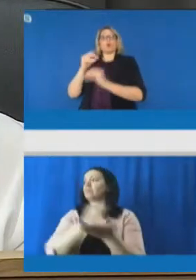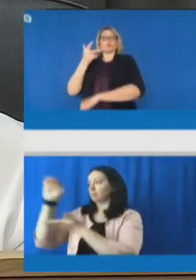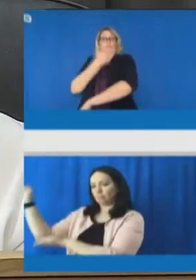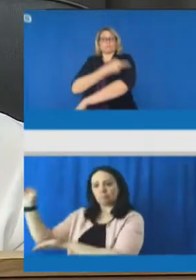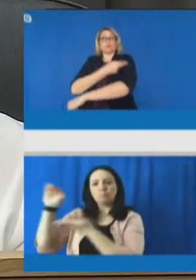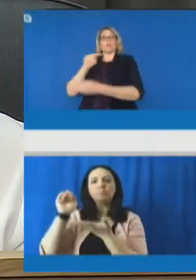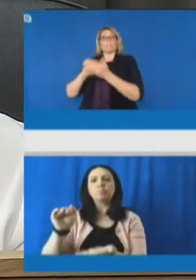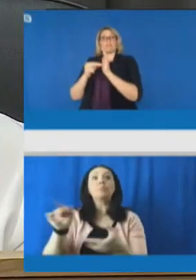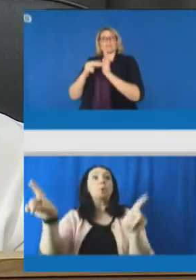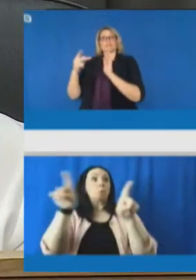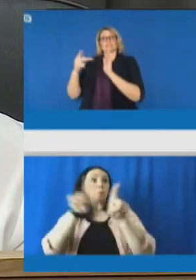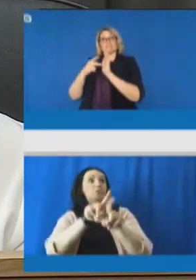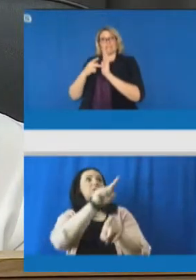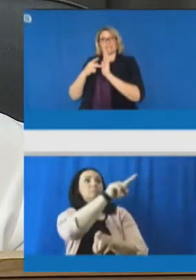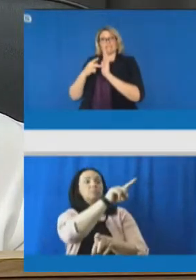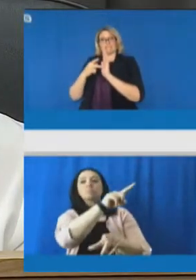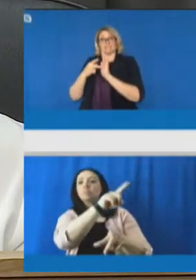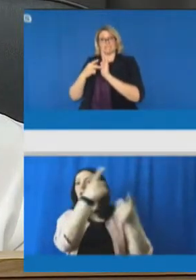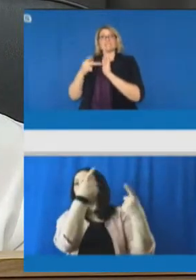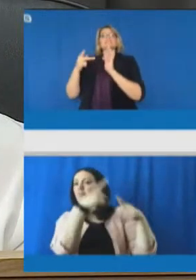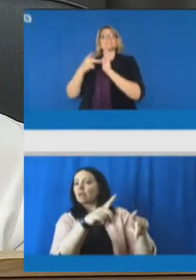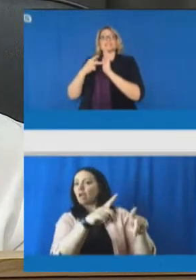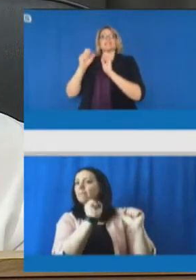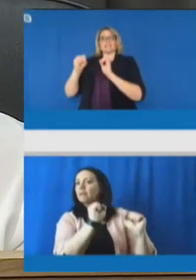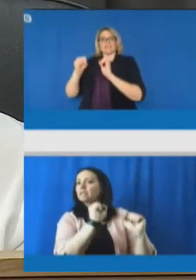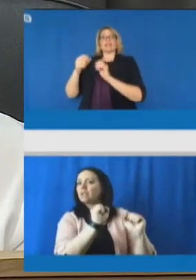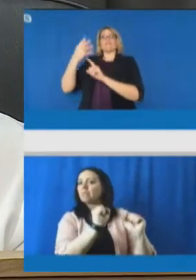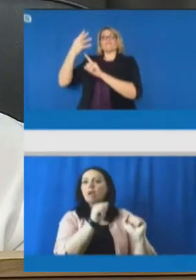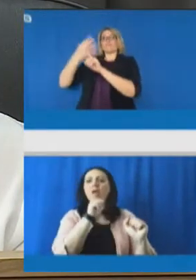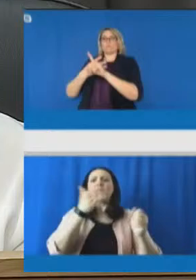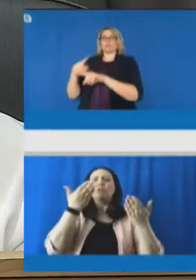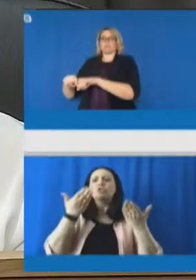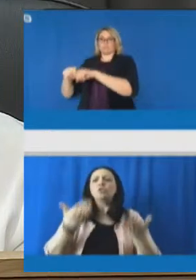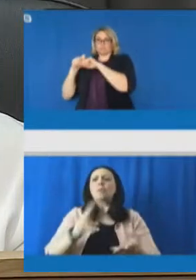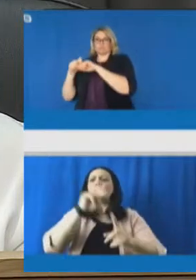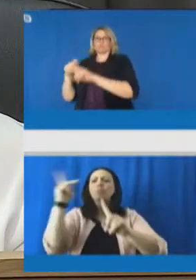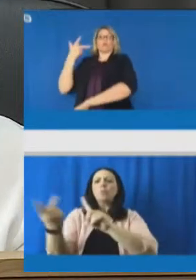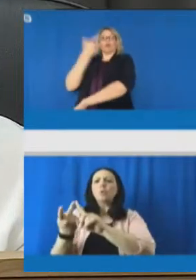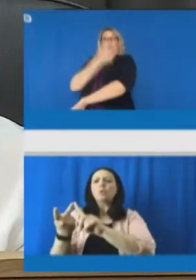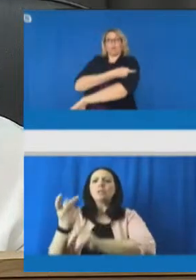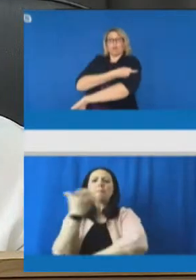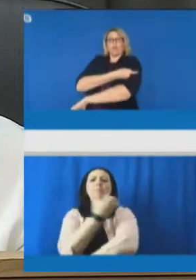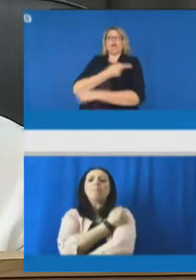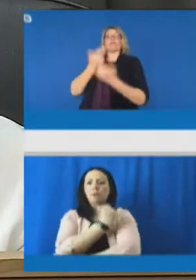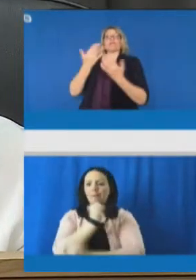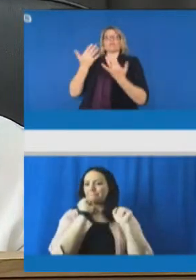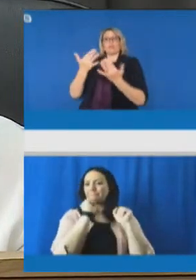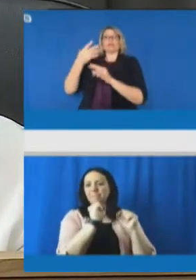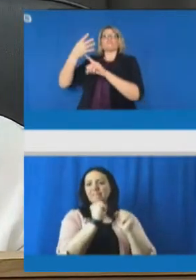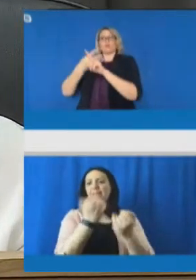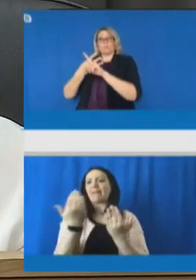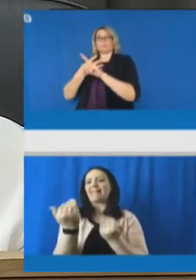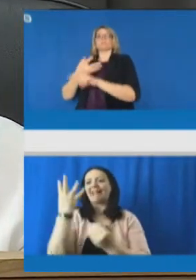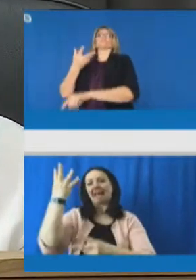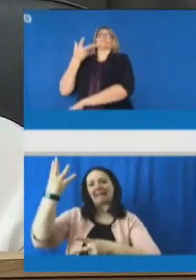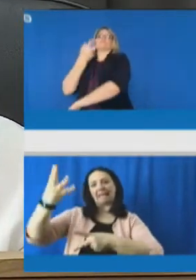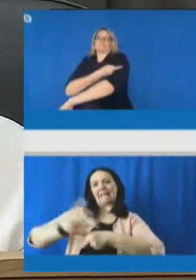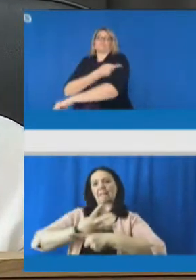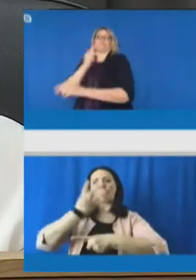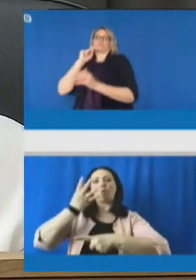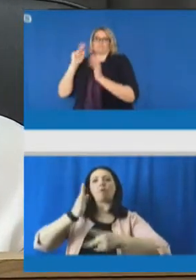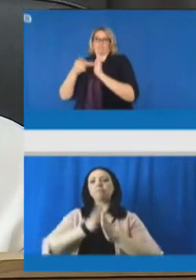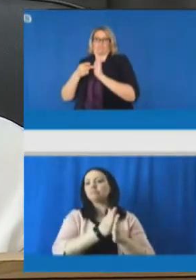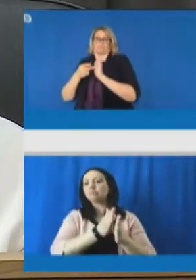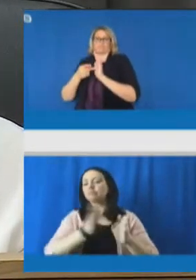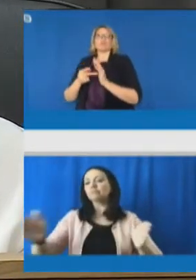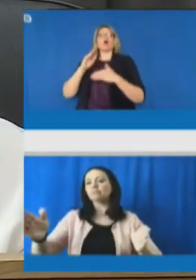staff, at 56 licensed long-term care facilities. Clinics have been held in First Nations communities this week and